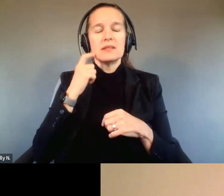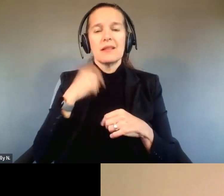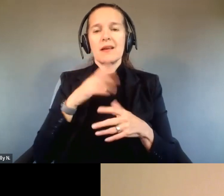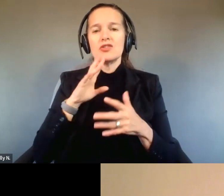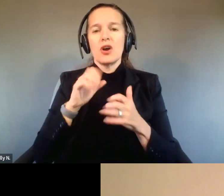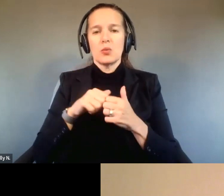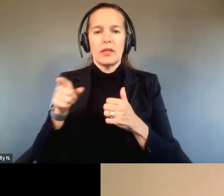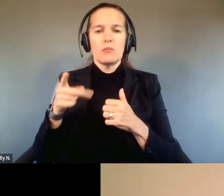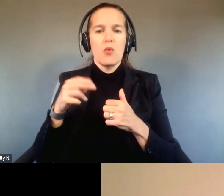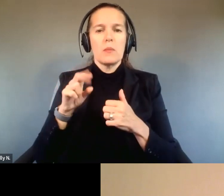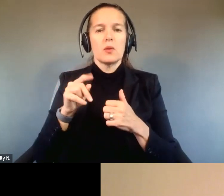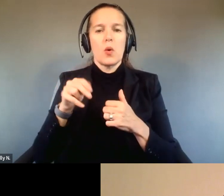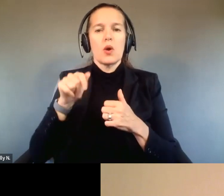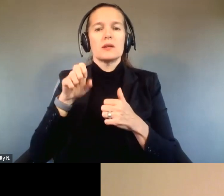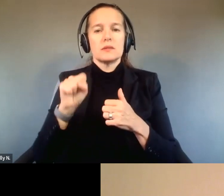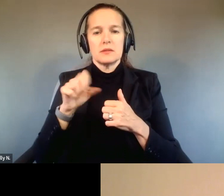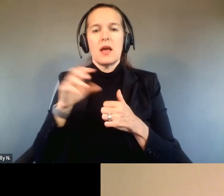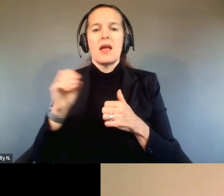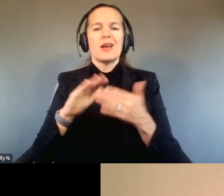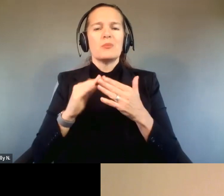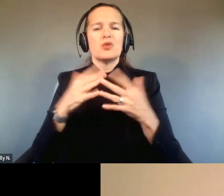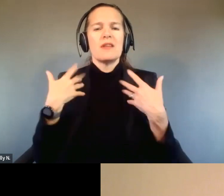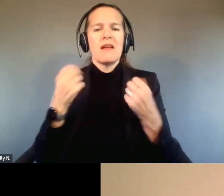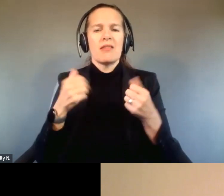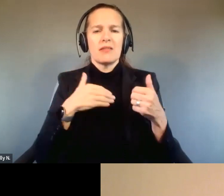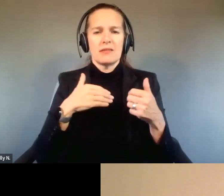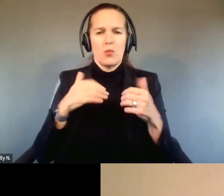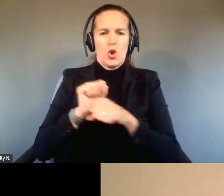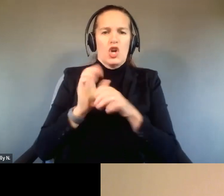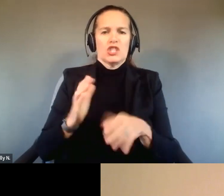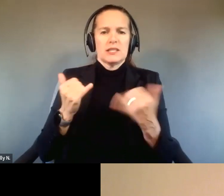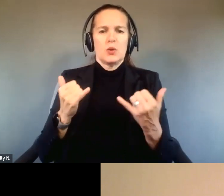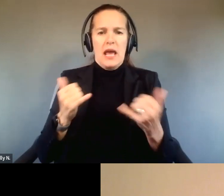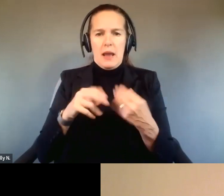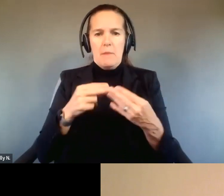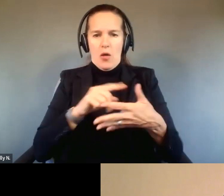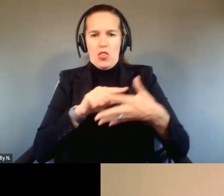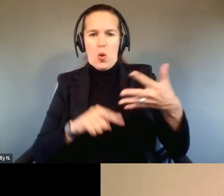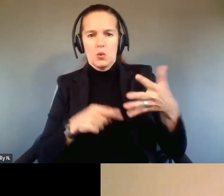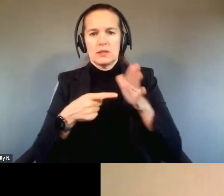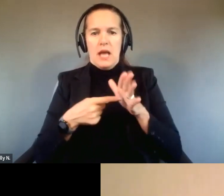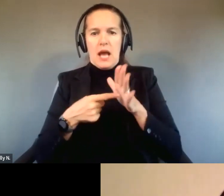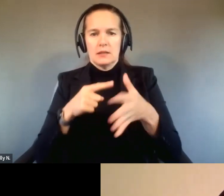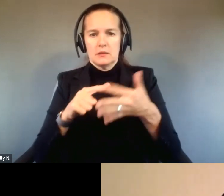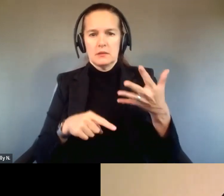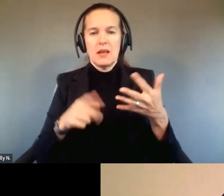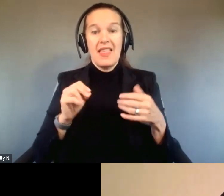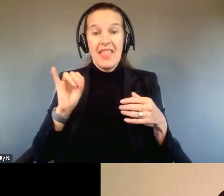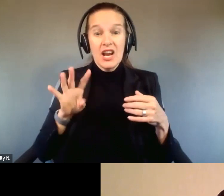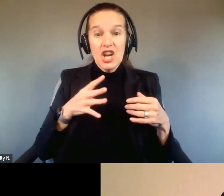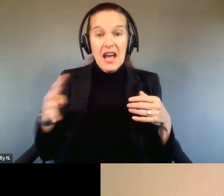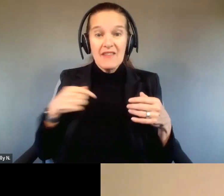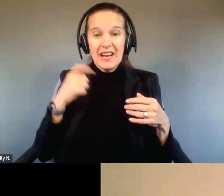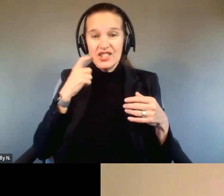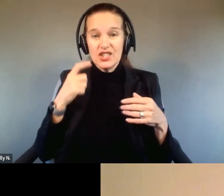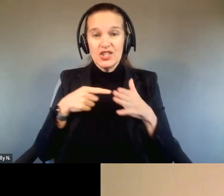and community health workers today about these very signs. And the graphic that I showed that I